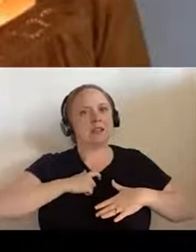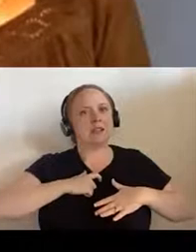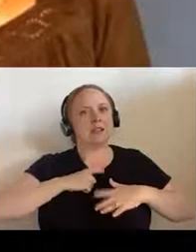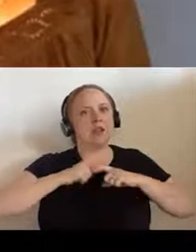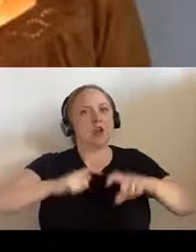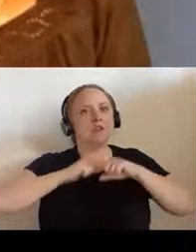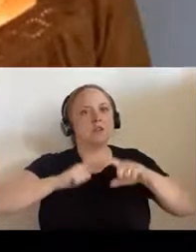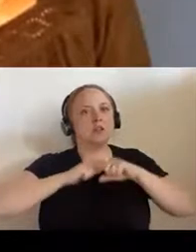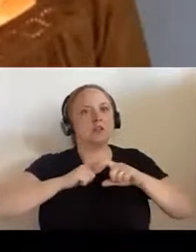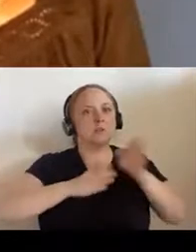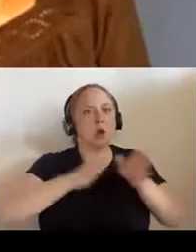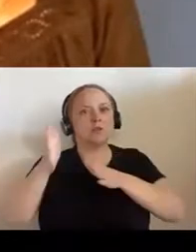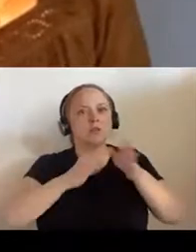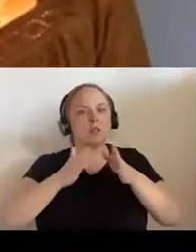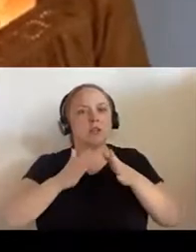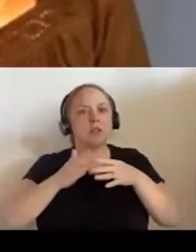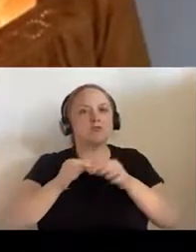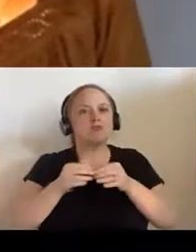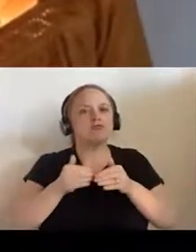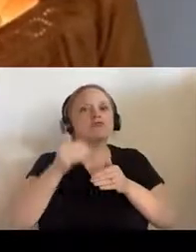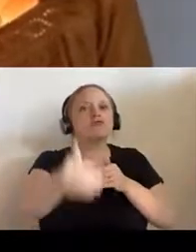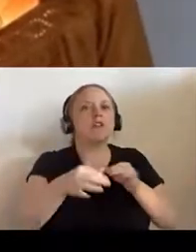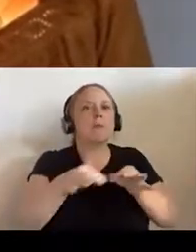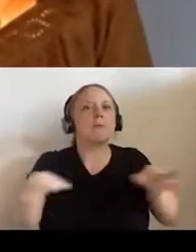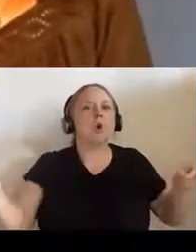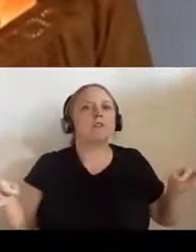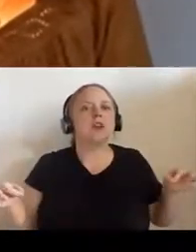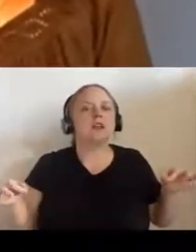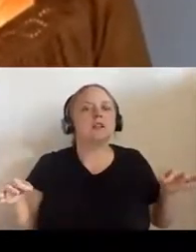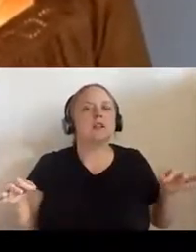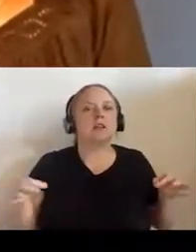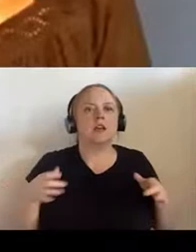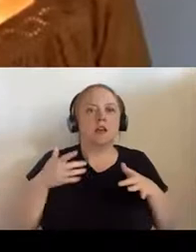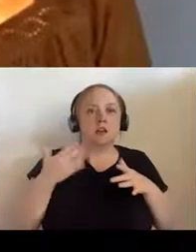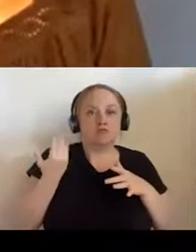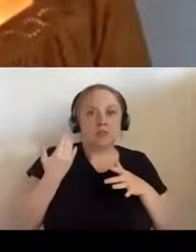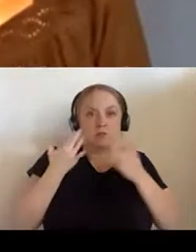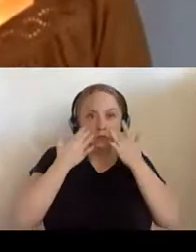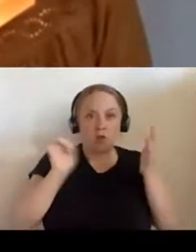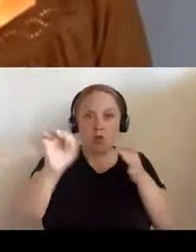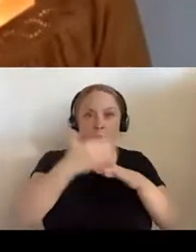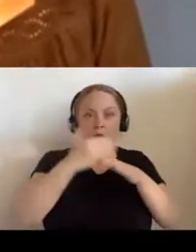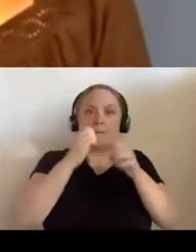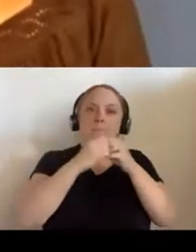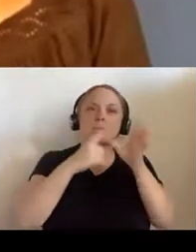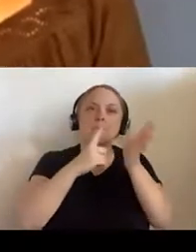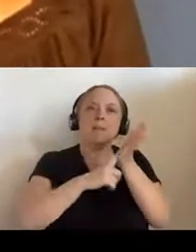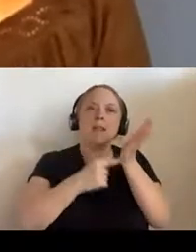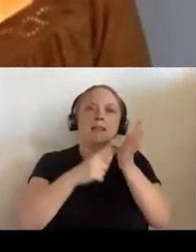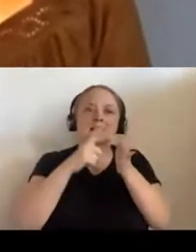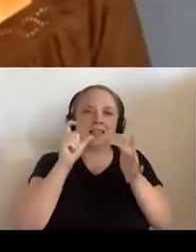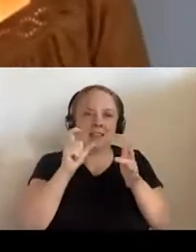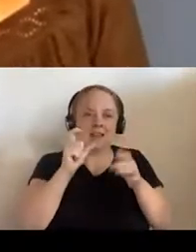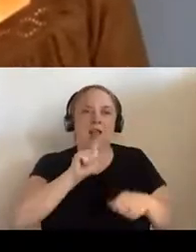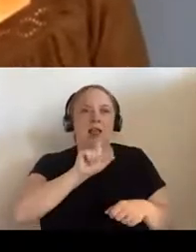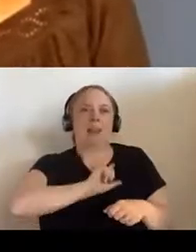from crash to crash. Her recent artwork has appeared at the Baltic, Tate Exchange, the Latvian National Museum